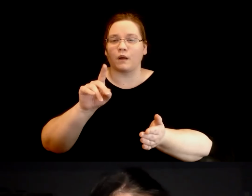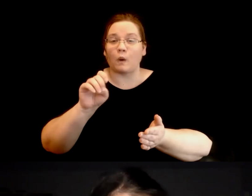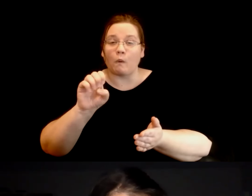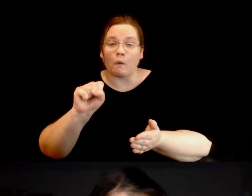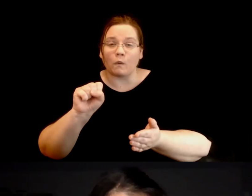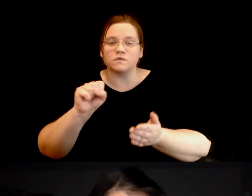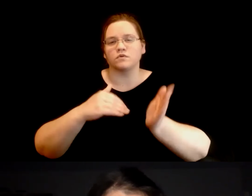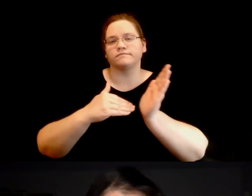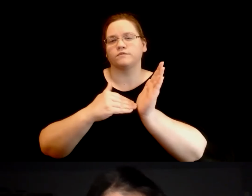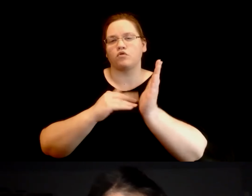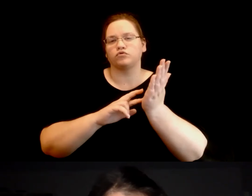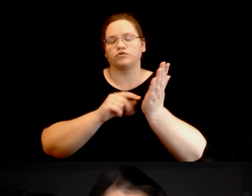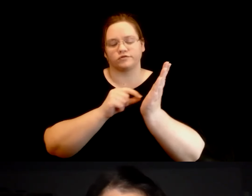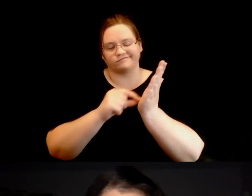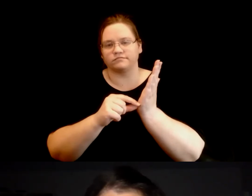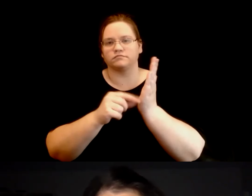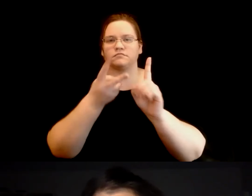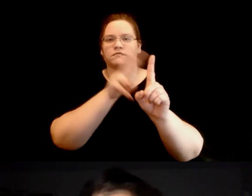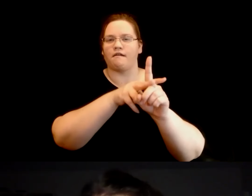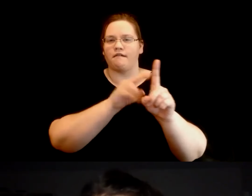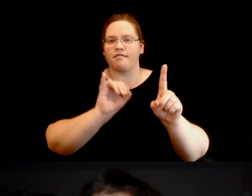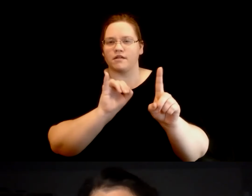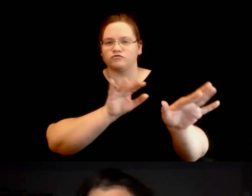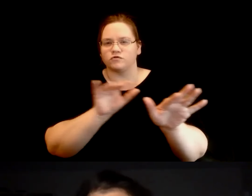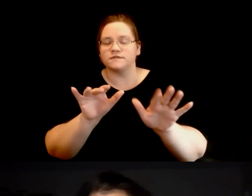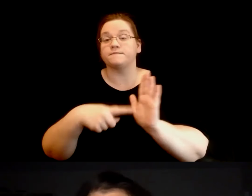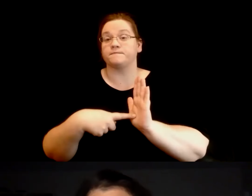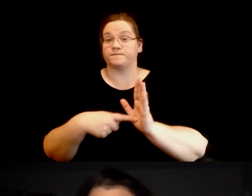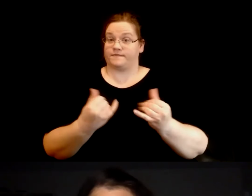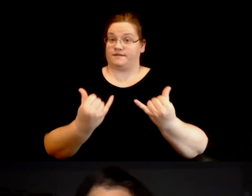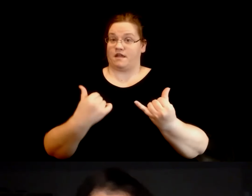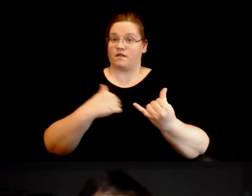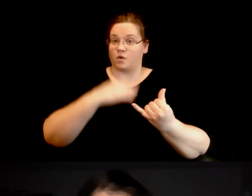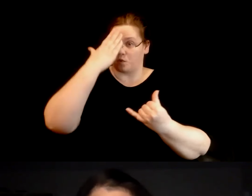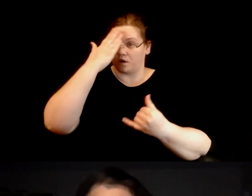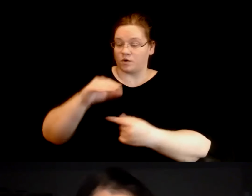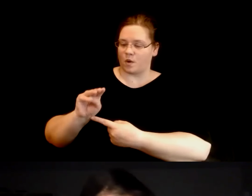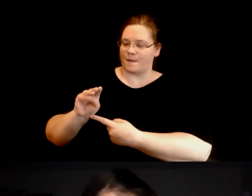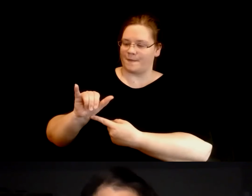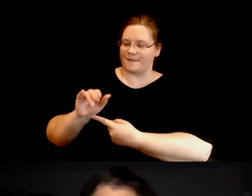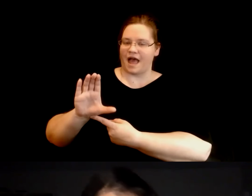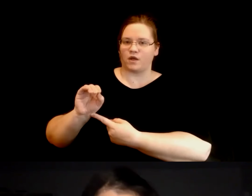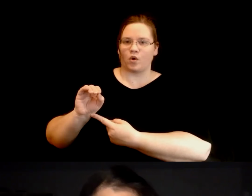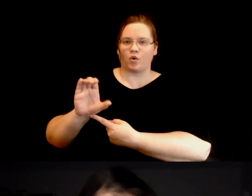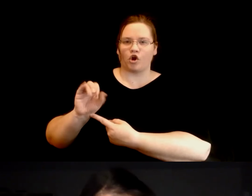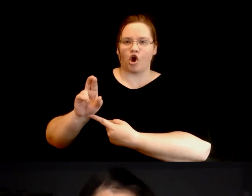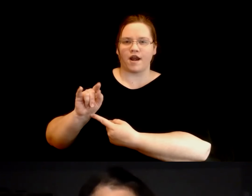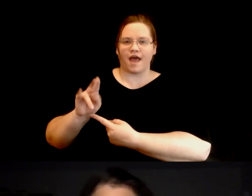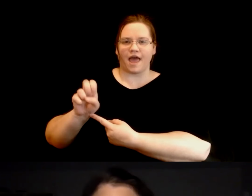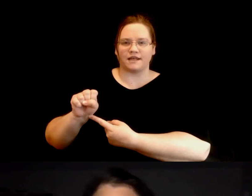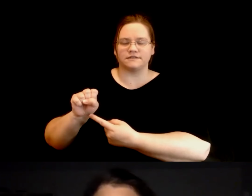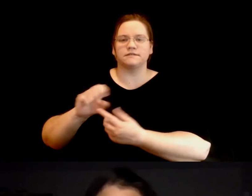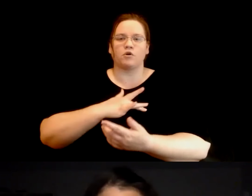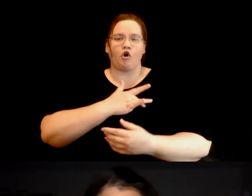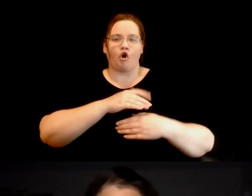be associated with the vaccine in certain populations. So for instance, now that we know that myocarditis in the adolescent male